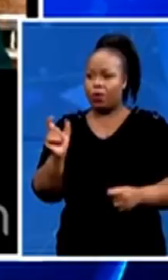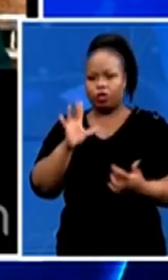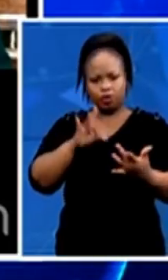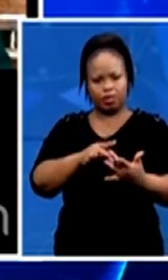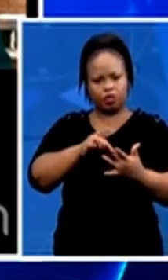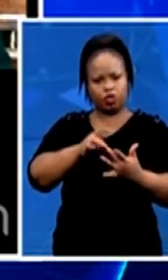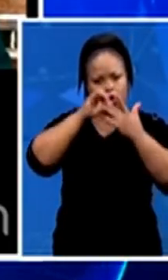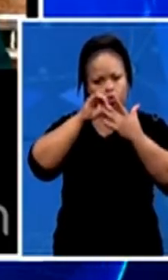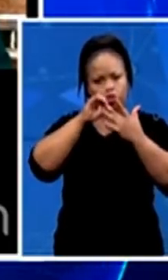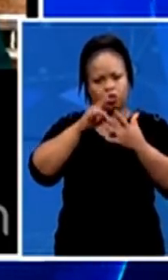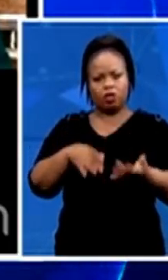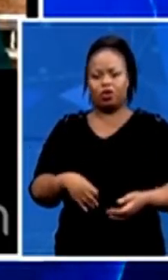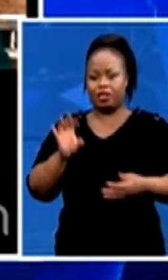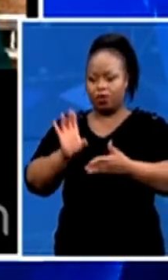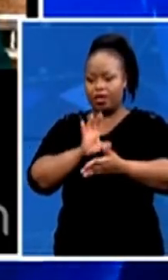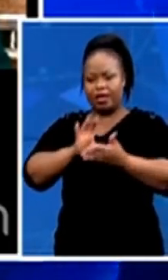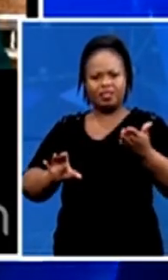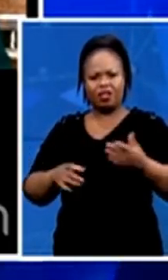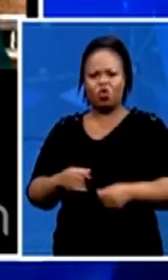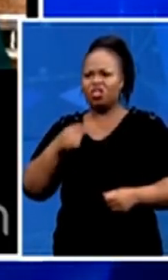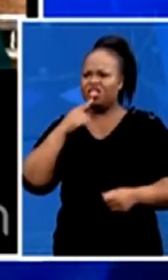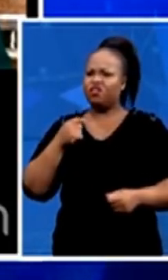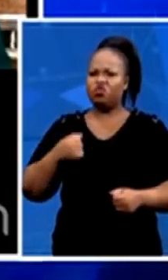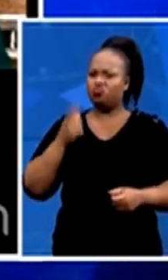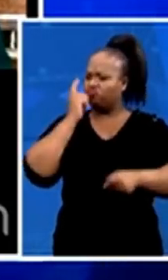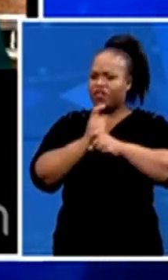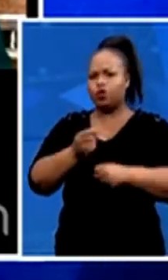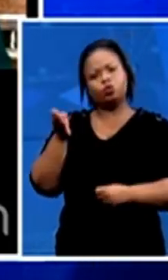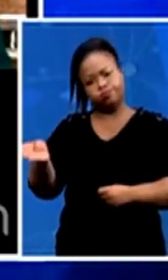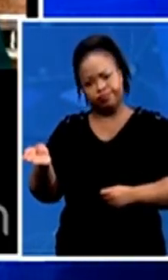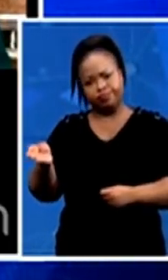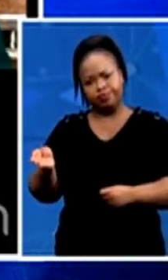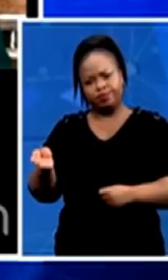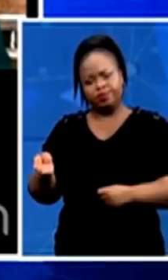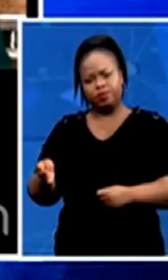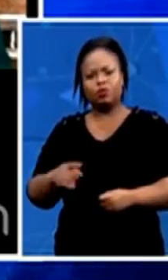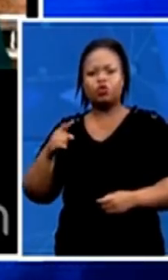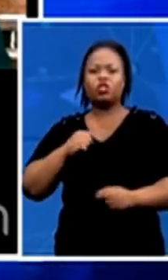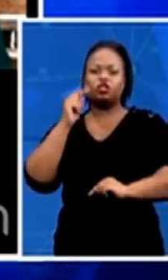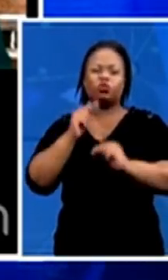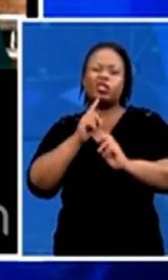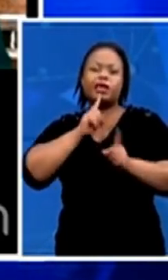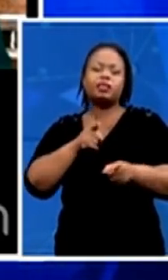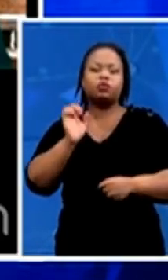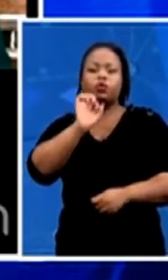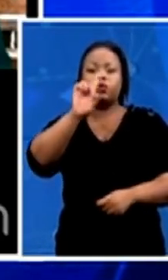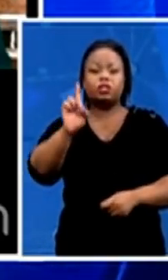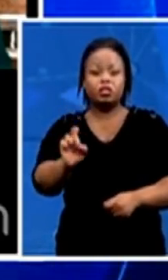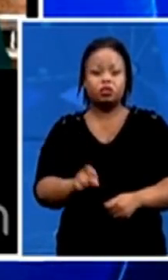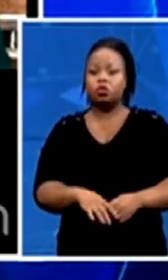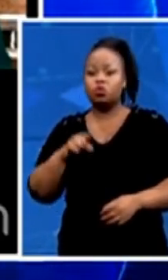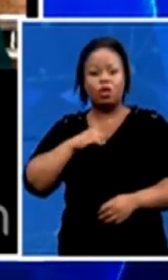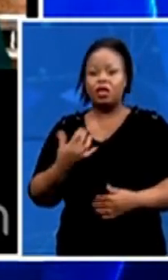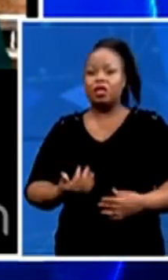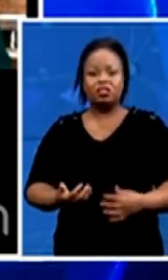of acquiescence, the short answer to your question is that those doctrines do not apply when you are asserting the